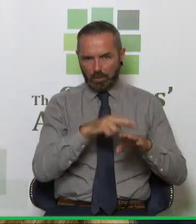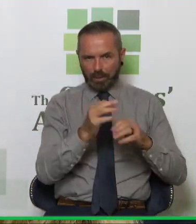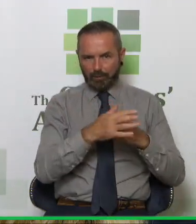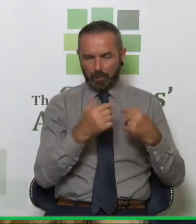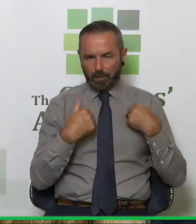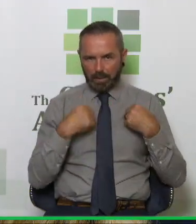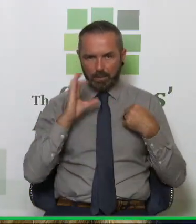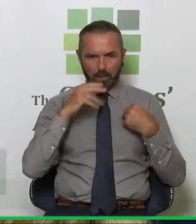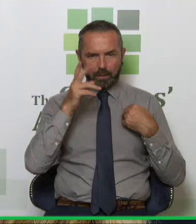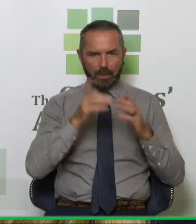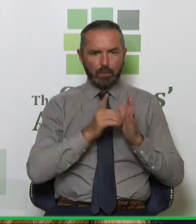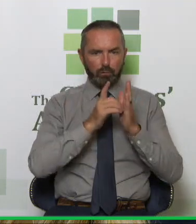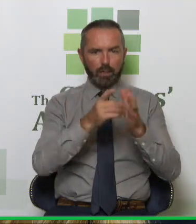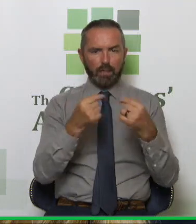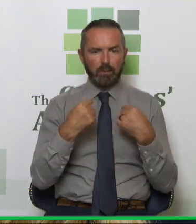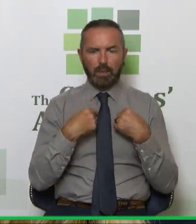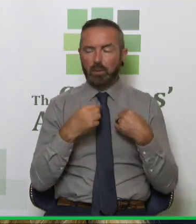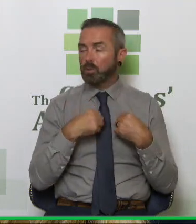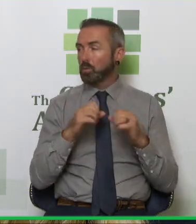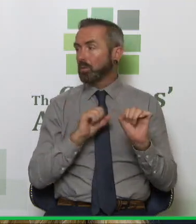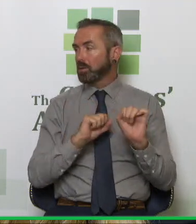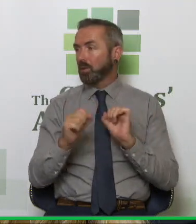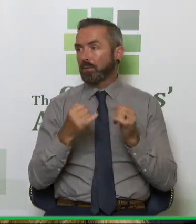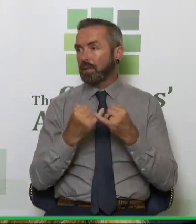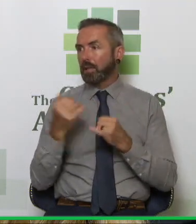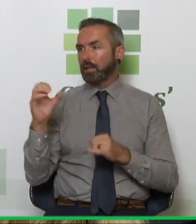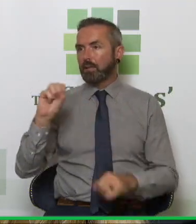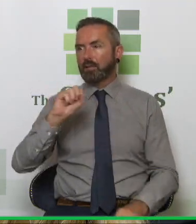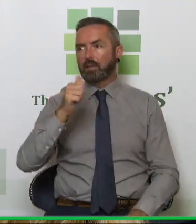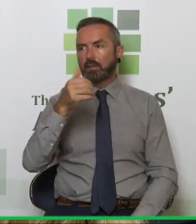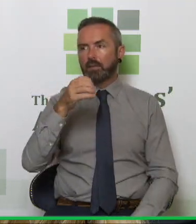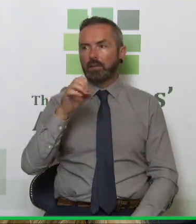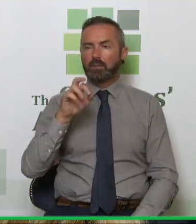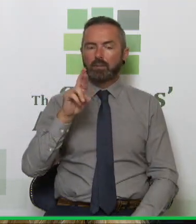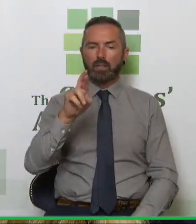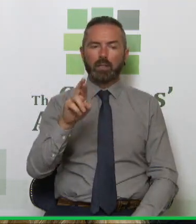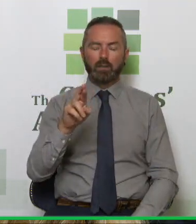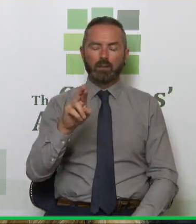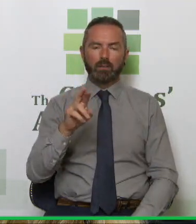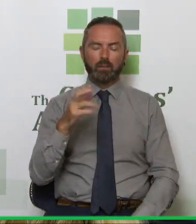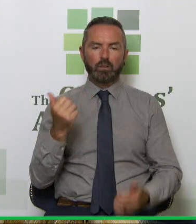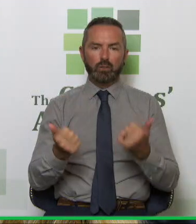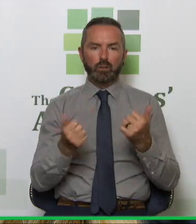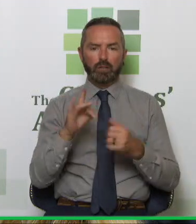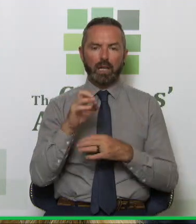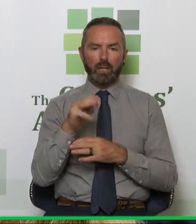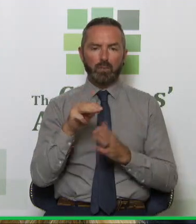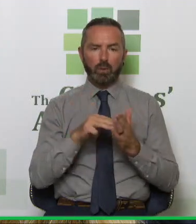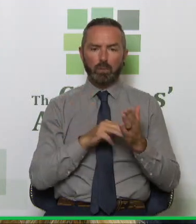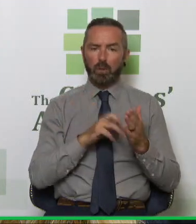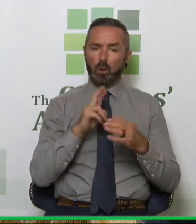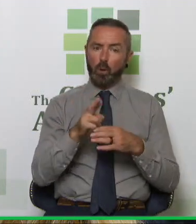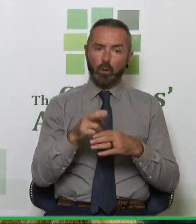could direct me, to services or to Judge Kelleher's programme, or bring me through the courts,